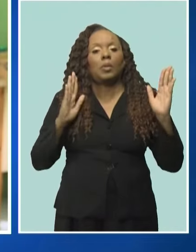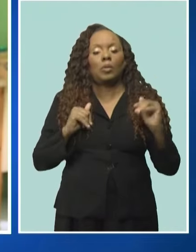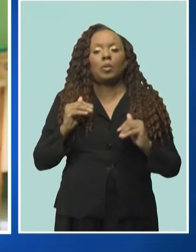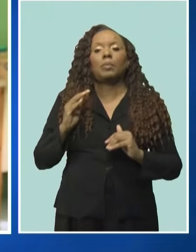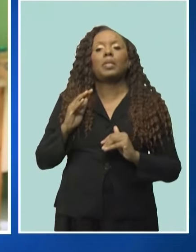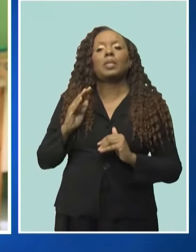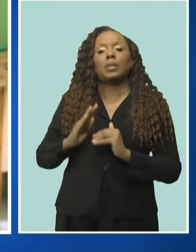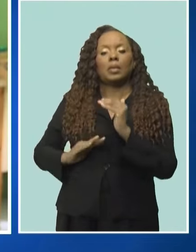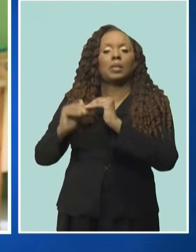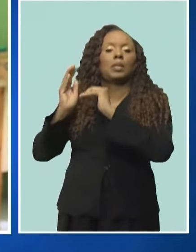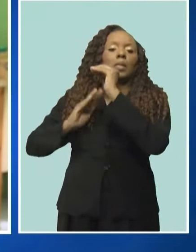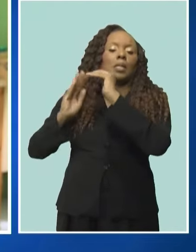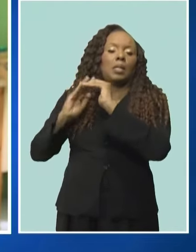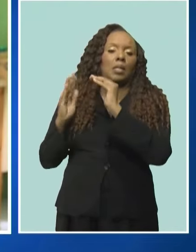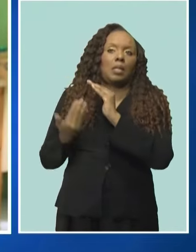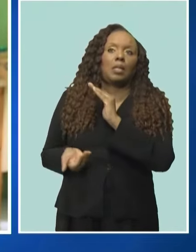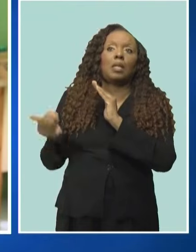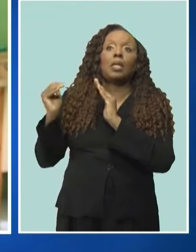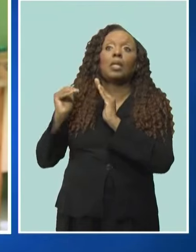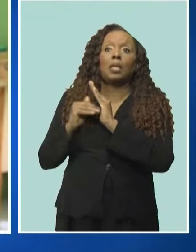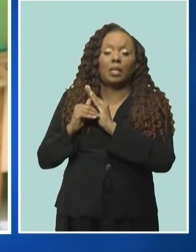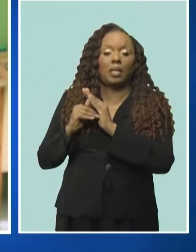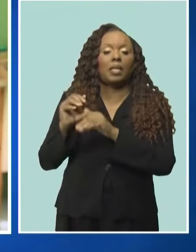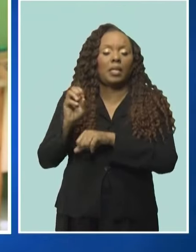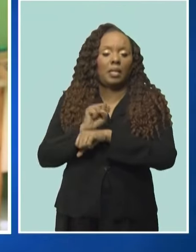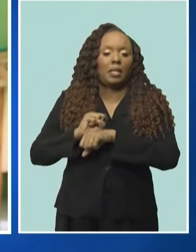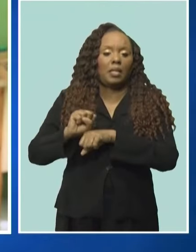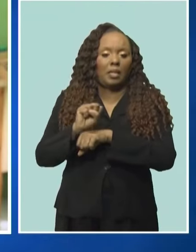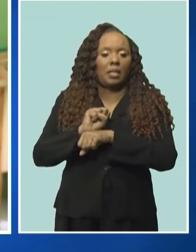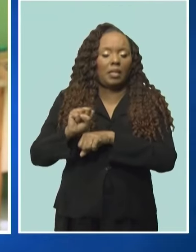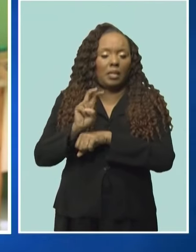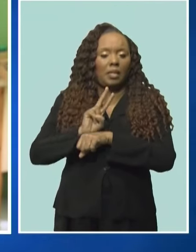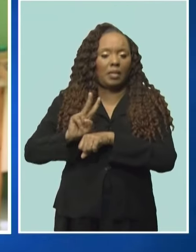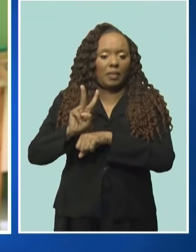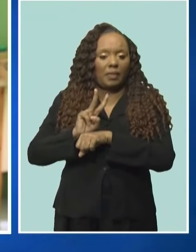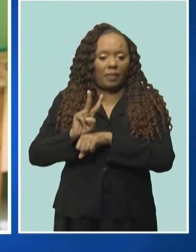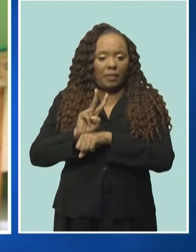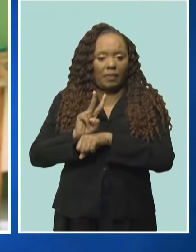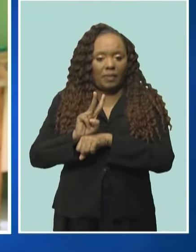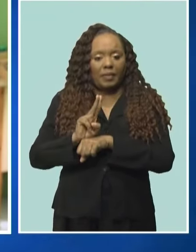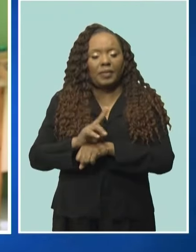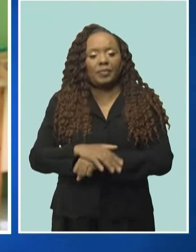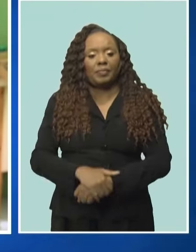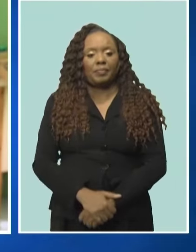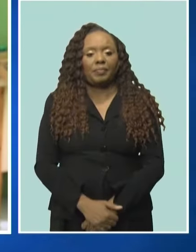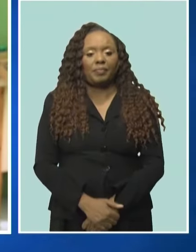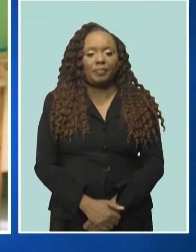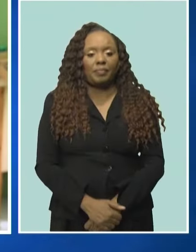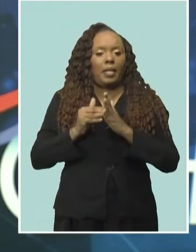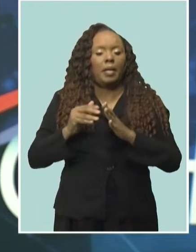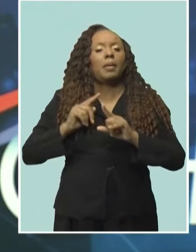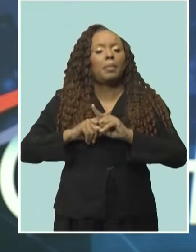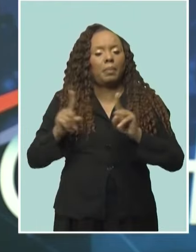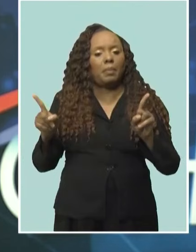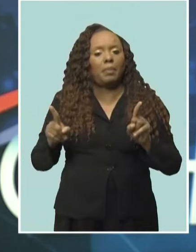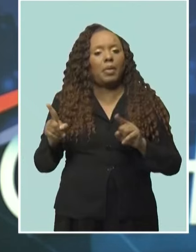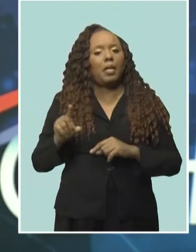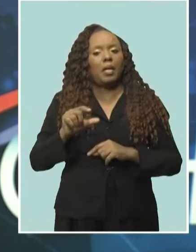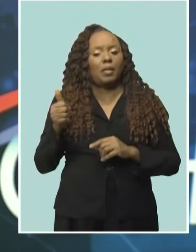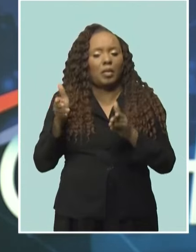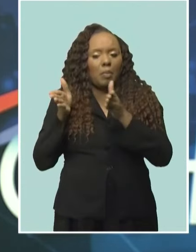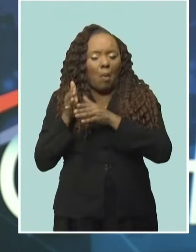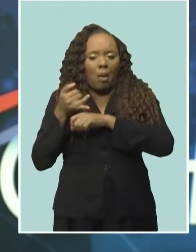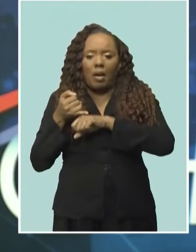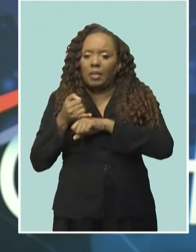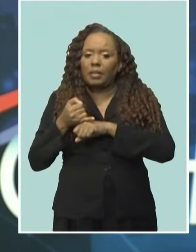rebuild. Reporting from Kingstown, St. Vincent and the Grenadines, Crystal Hoyt, CBC News. Well, the United Nations